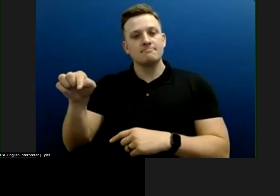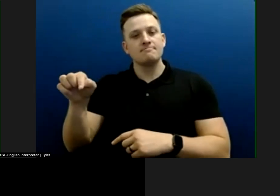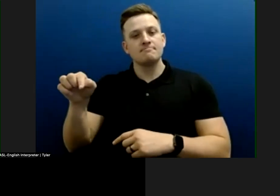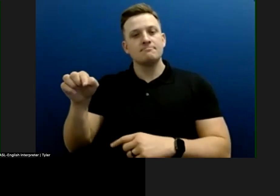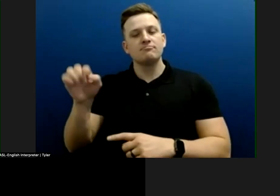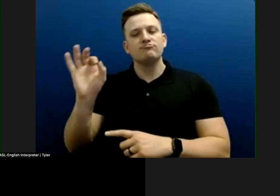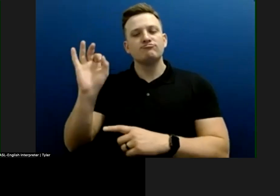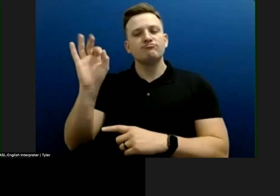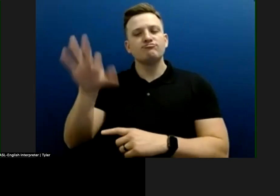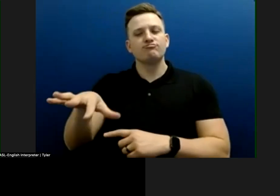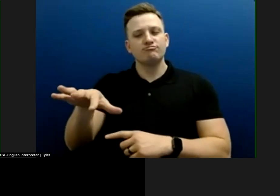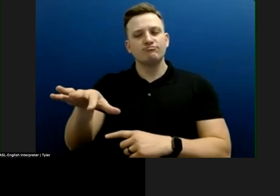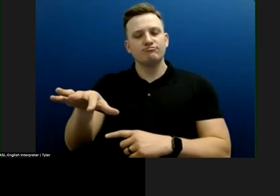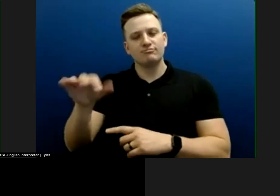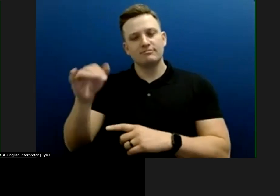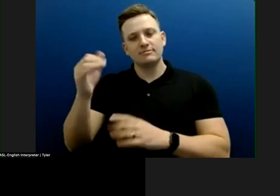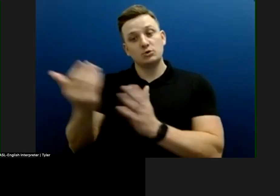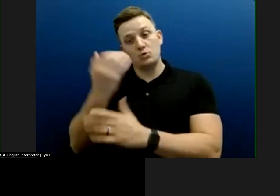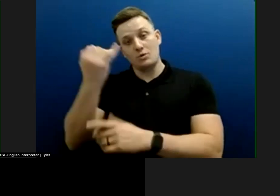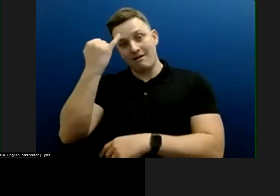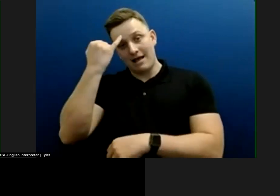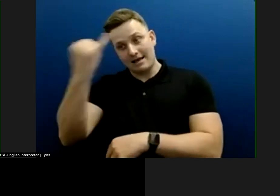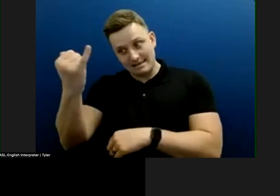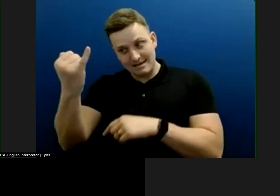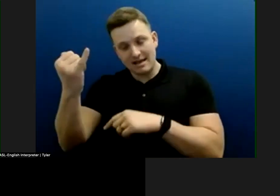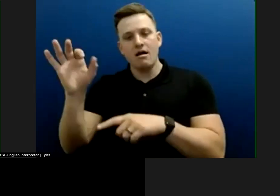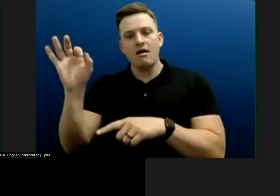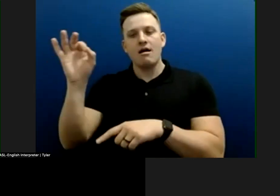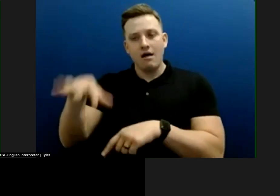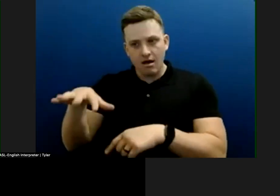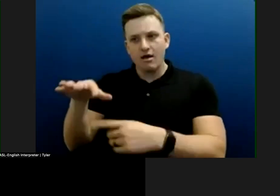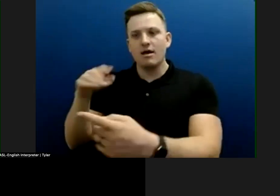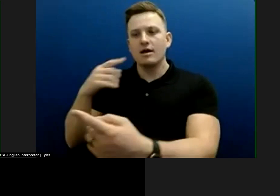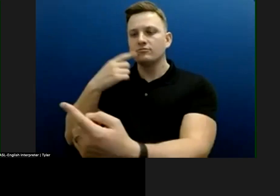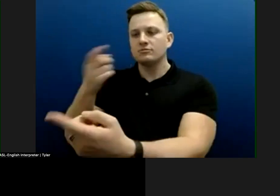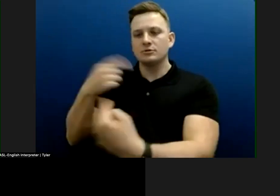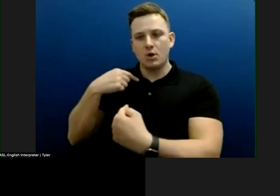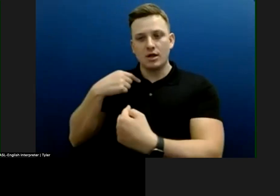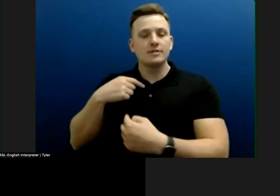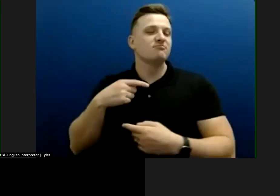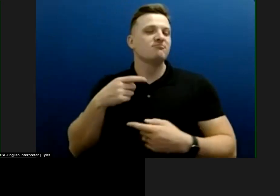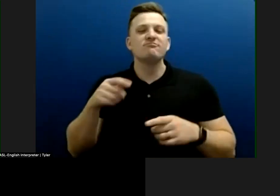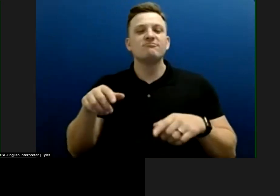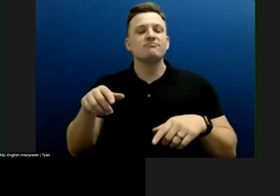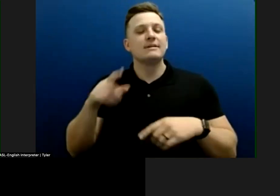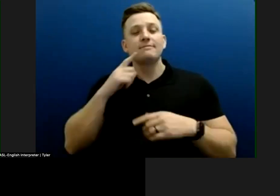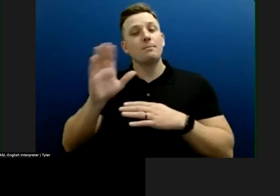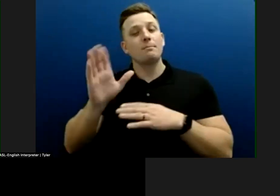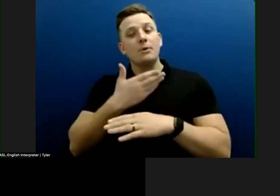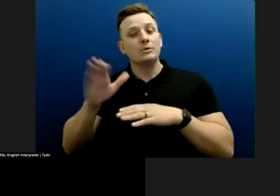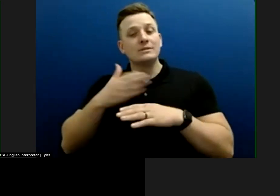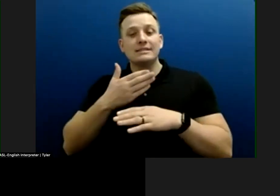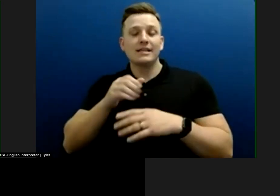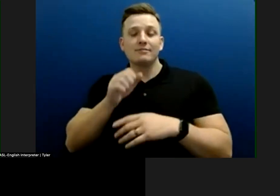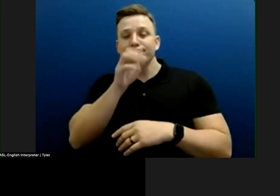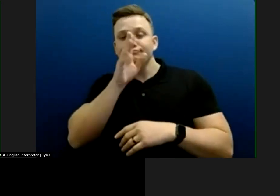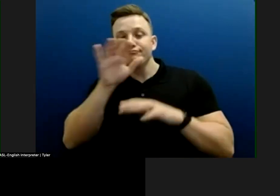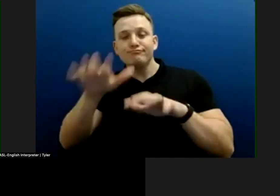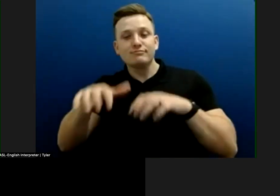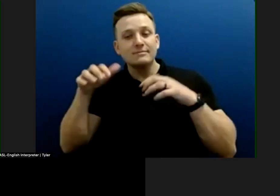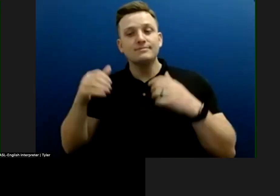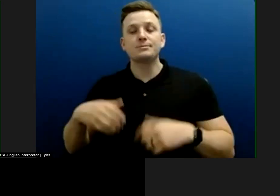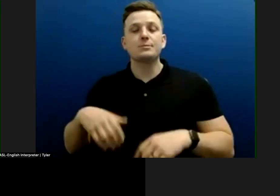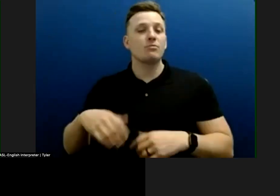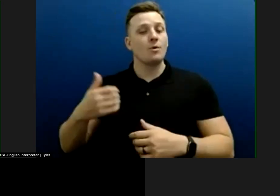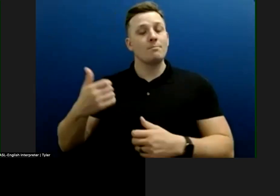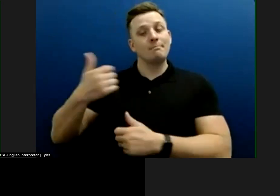introduces an idea and someone responds to that idea. Choirs do it, military marches do it,